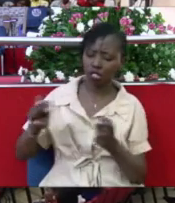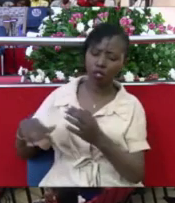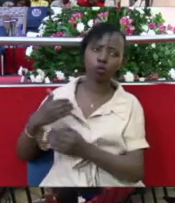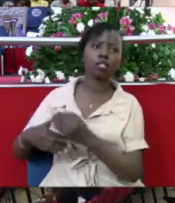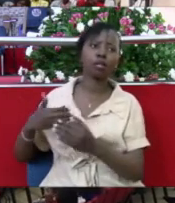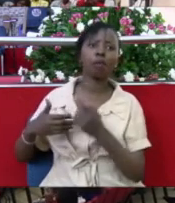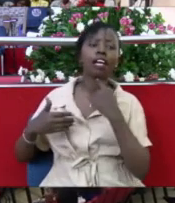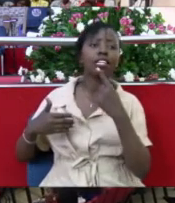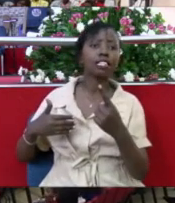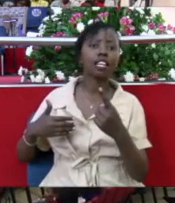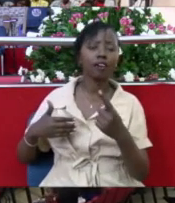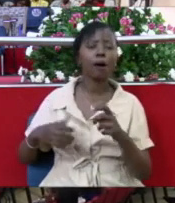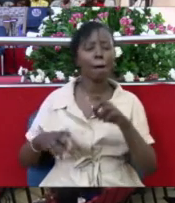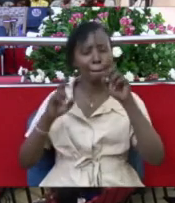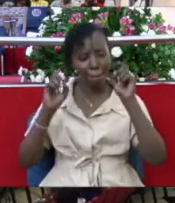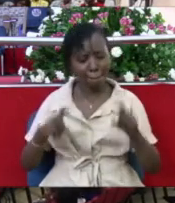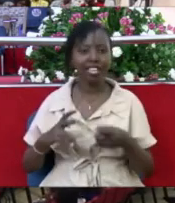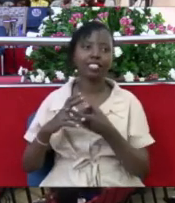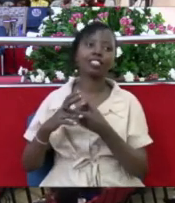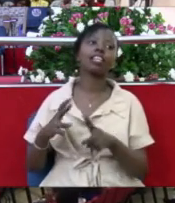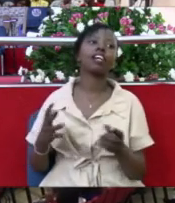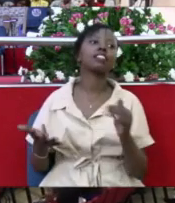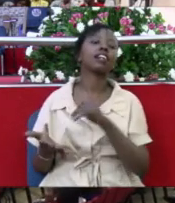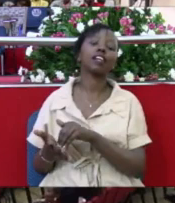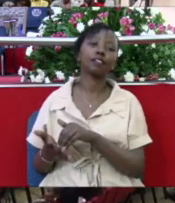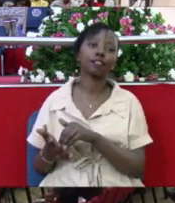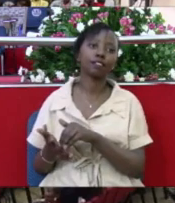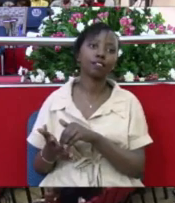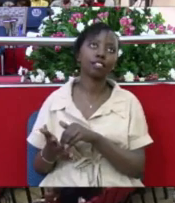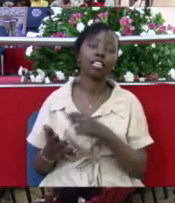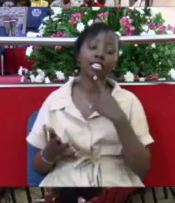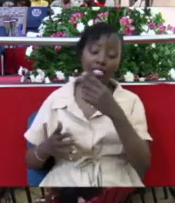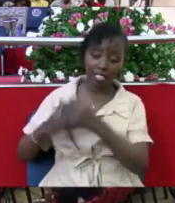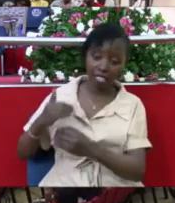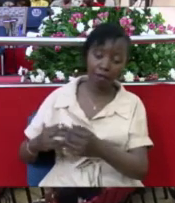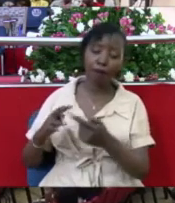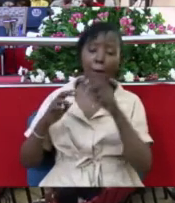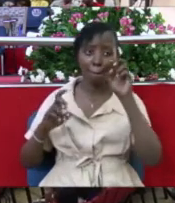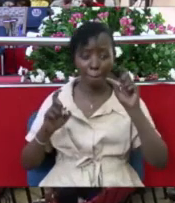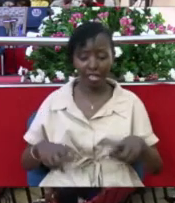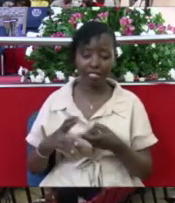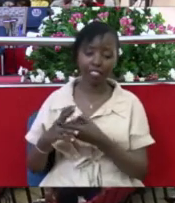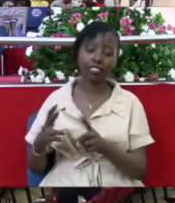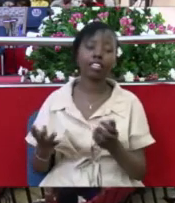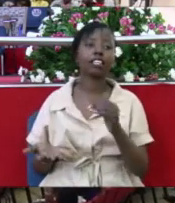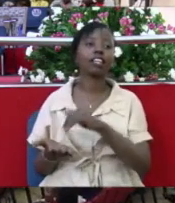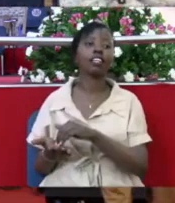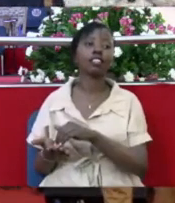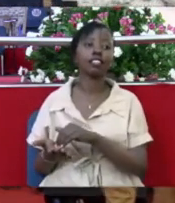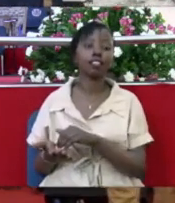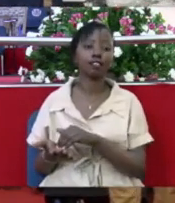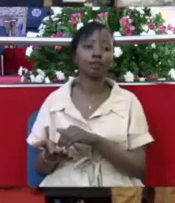them we need to restart. Mwambie tunahitaji kuanza upya. Tell them we need to restart. Tunahitaji kuanza upya. We need